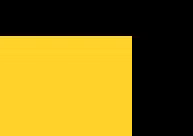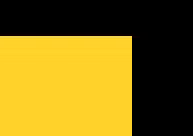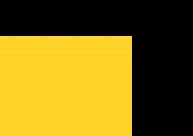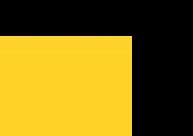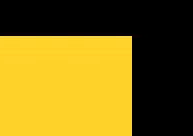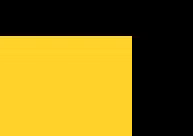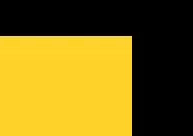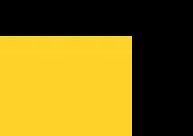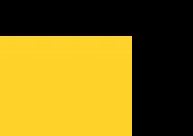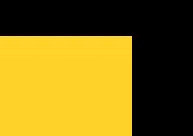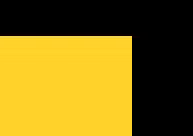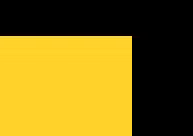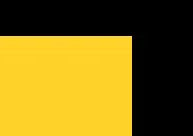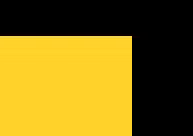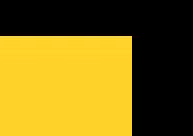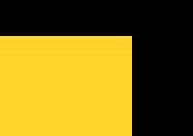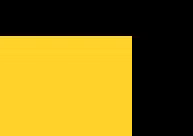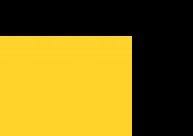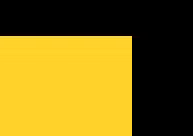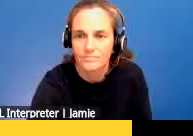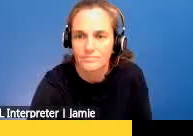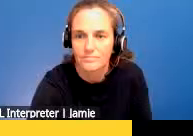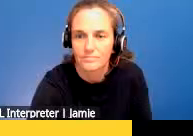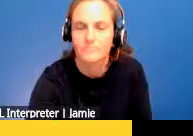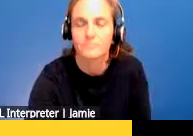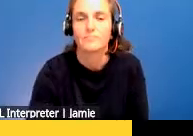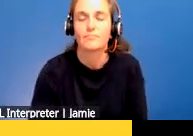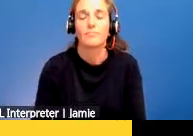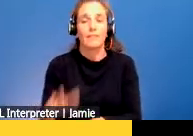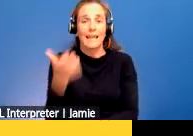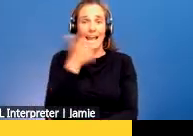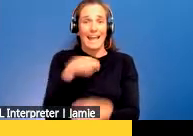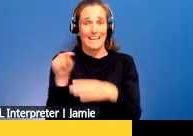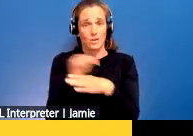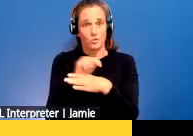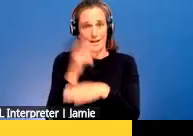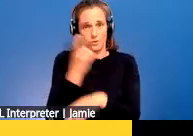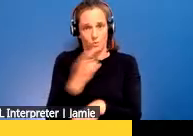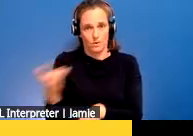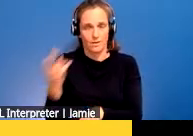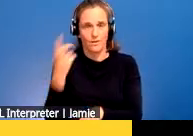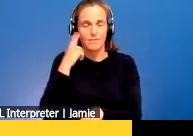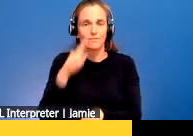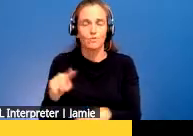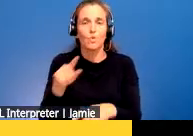other resources on Title II and/or for employee accessibility training as well?